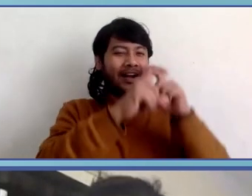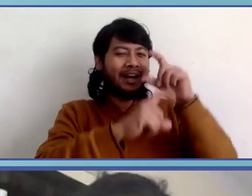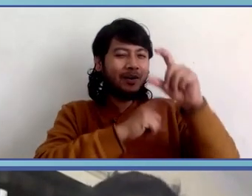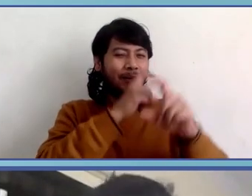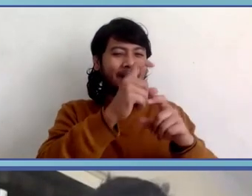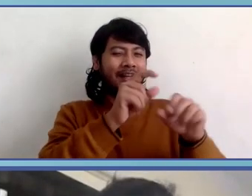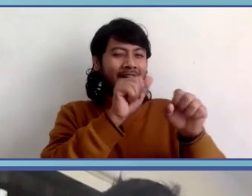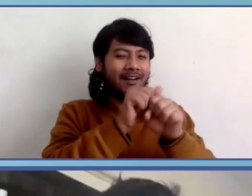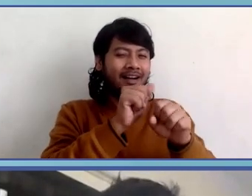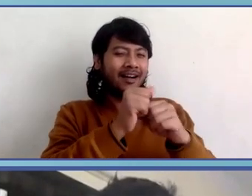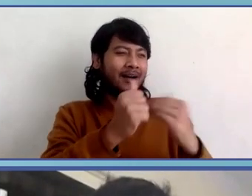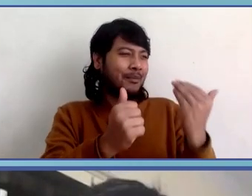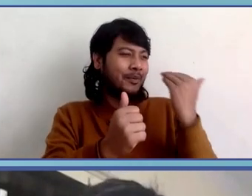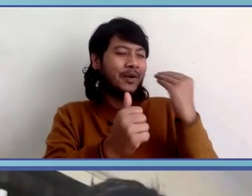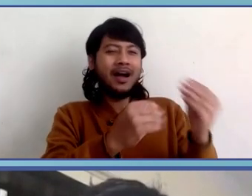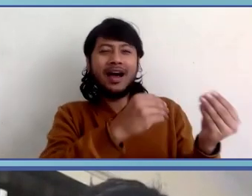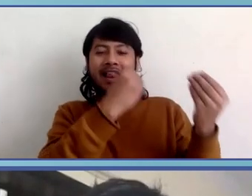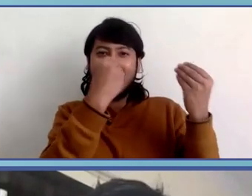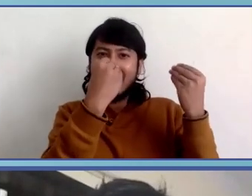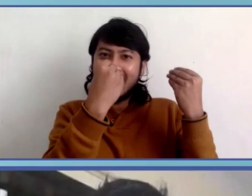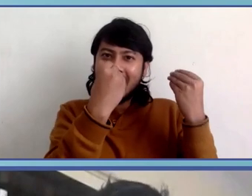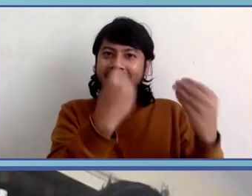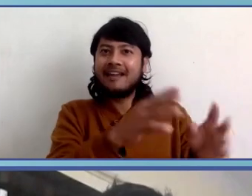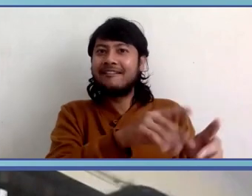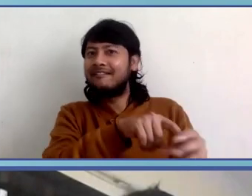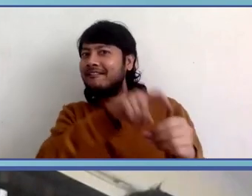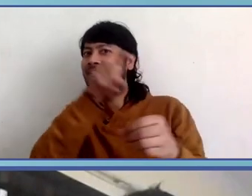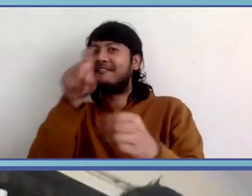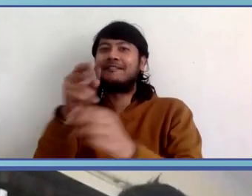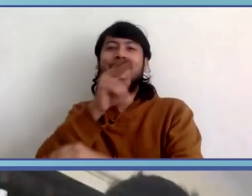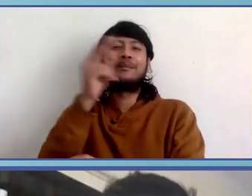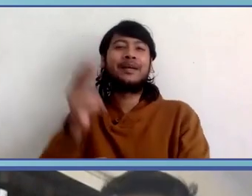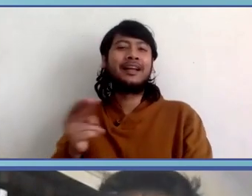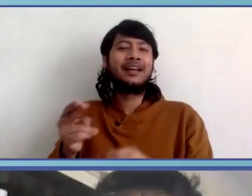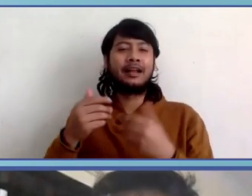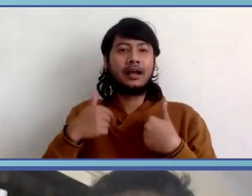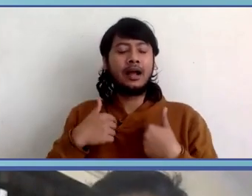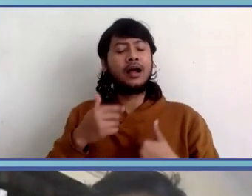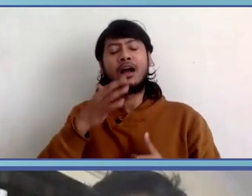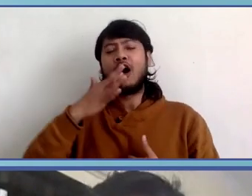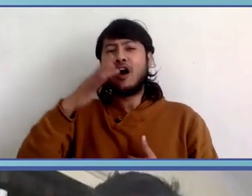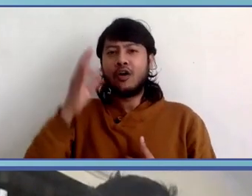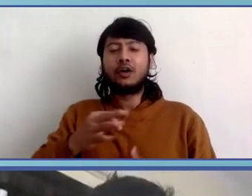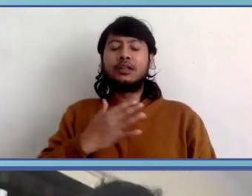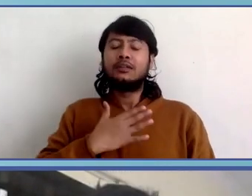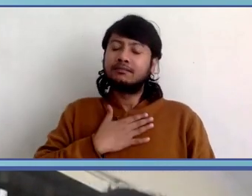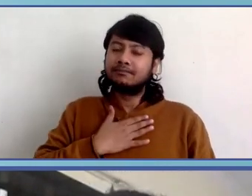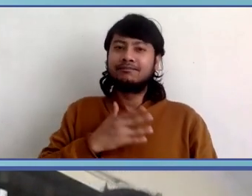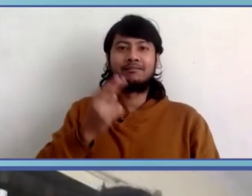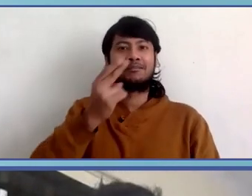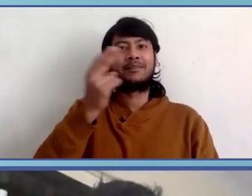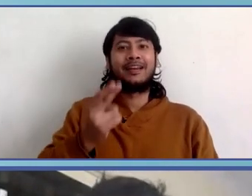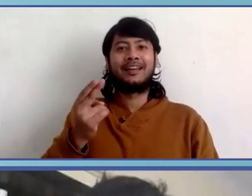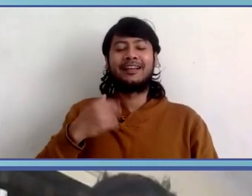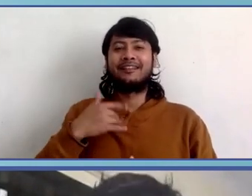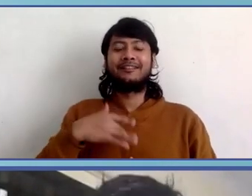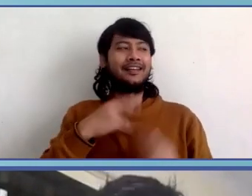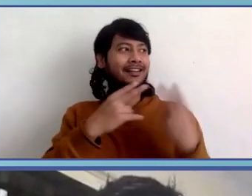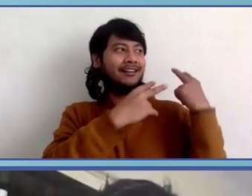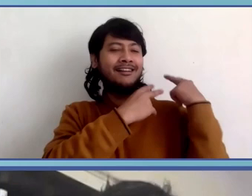actually something which I really wanted to do. This has really been an amazing journey. But as an